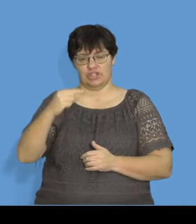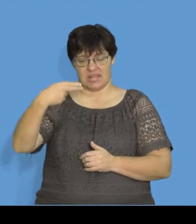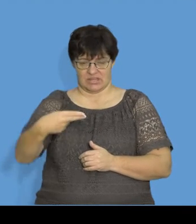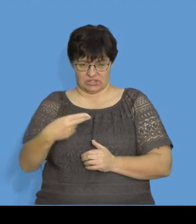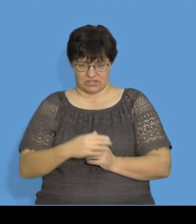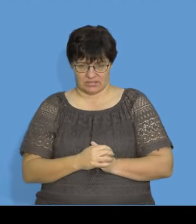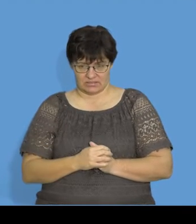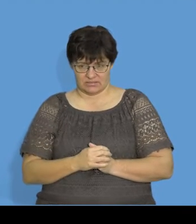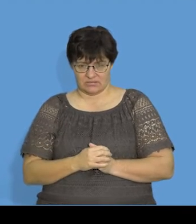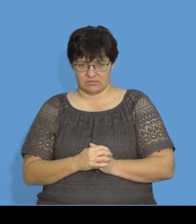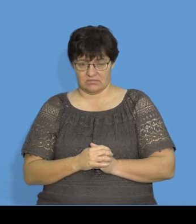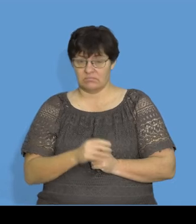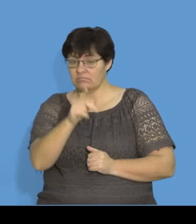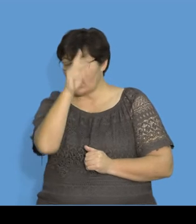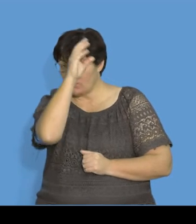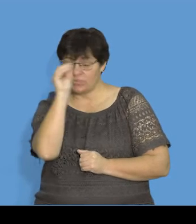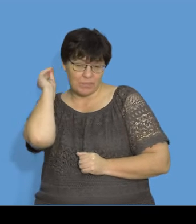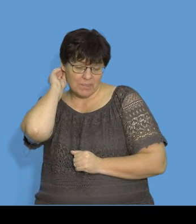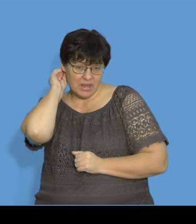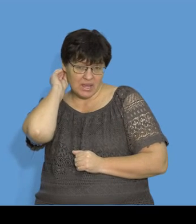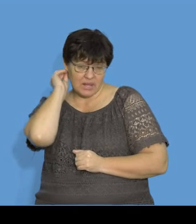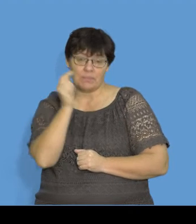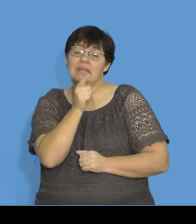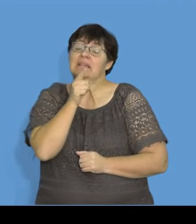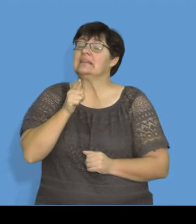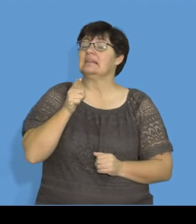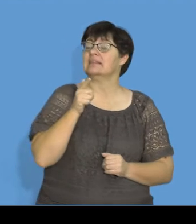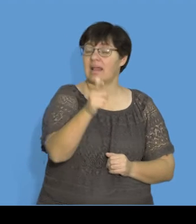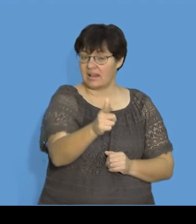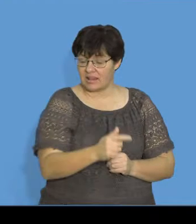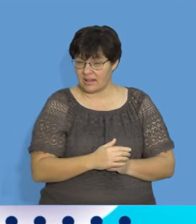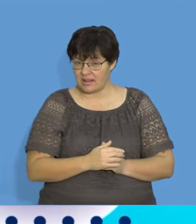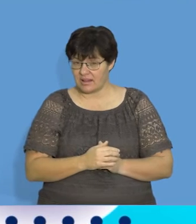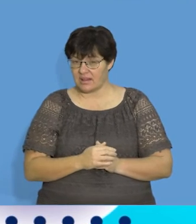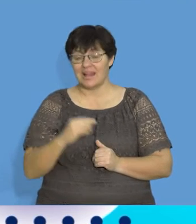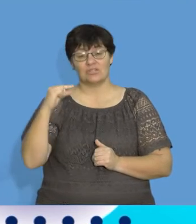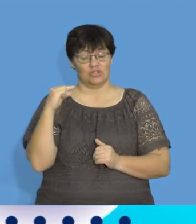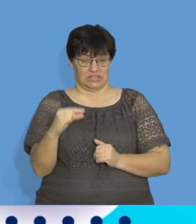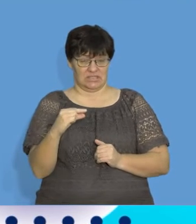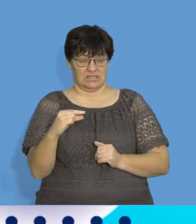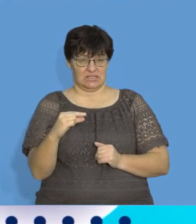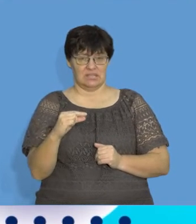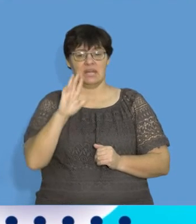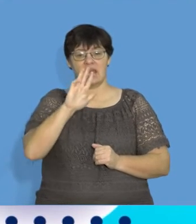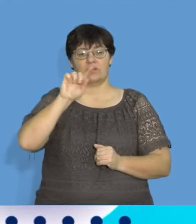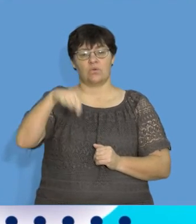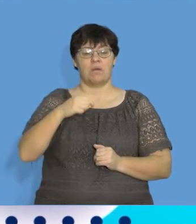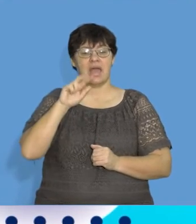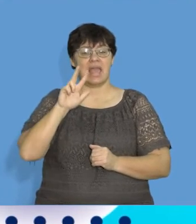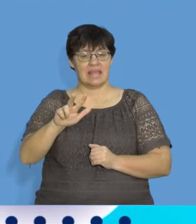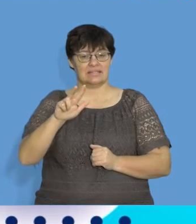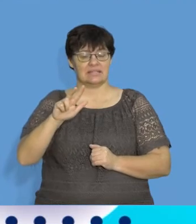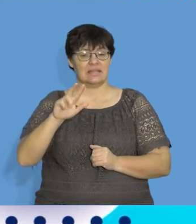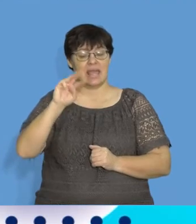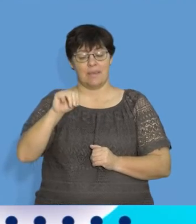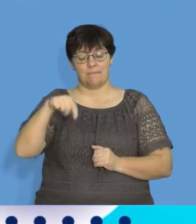height. Now here you need to remember, because they're not going to tell you that G is 9,8